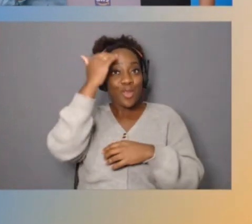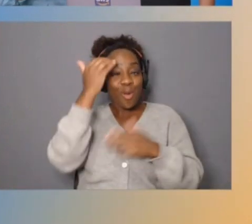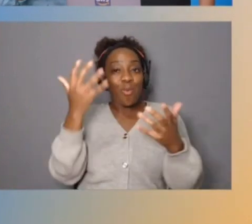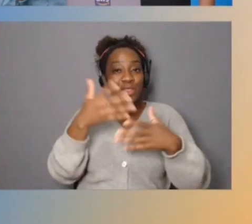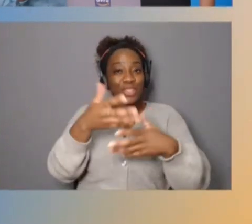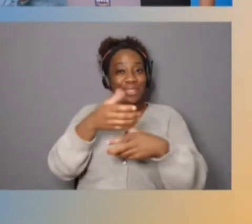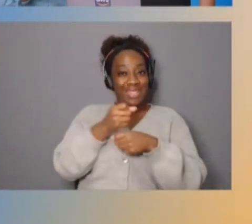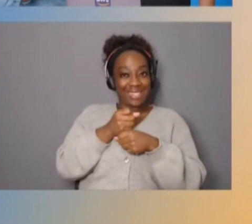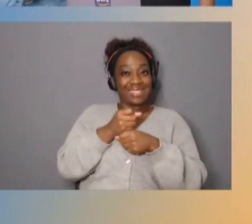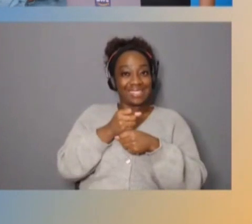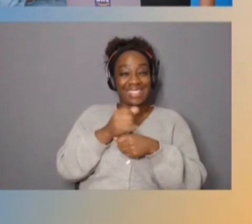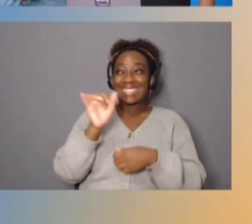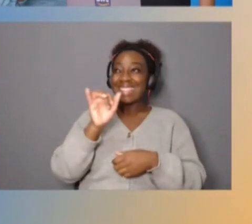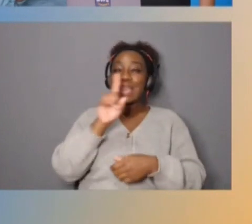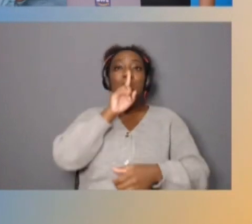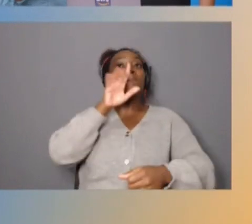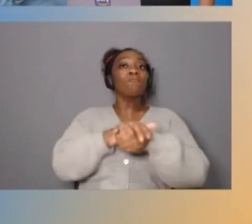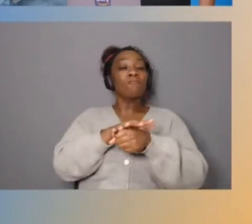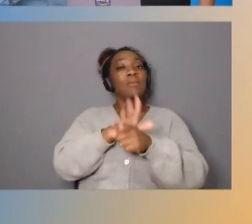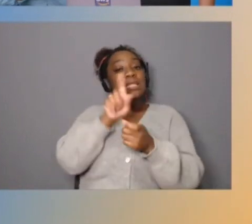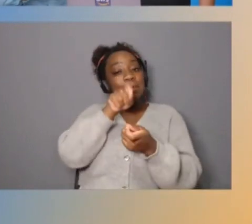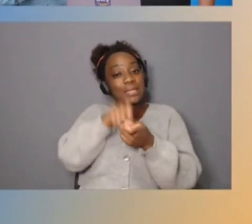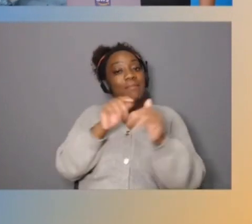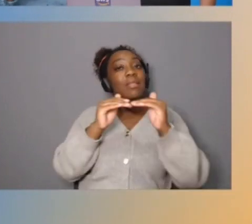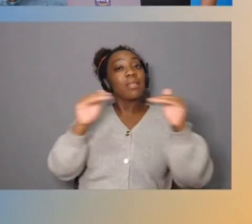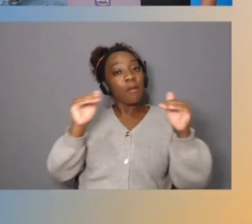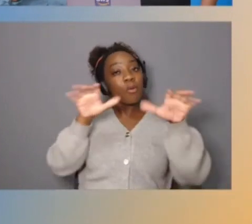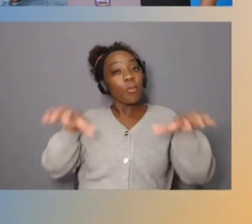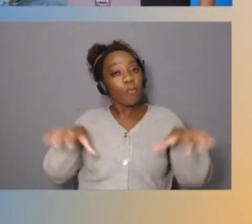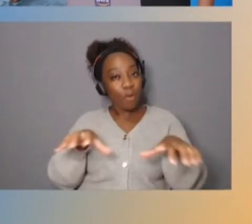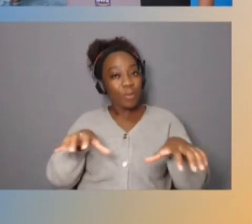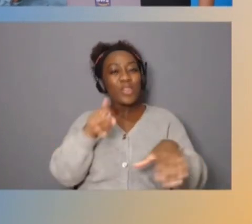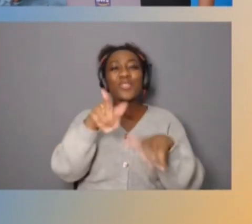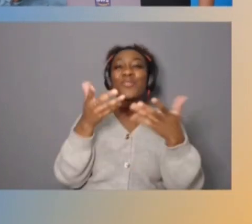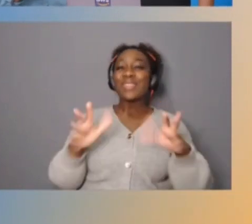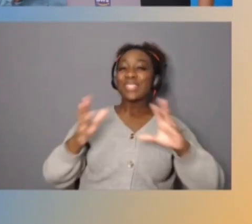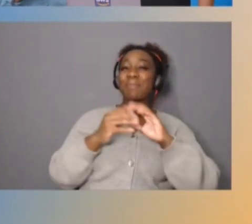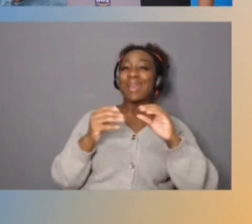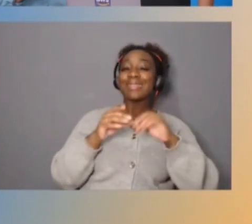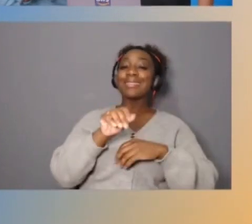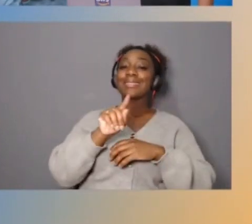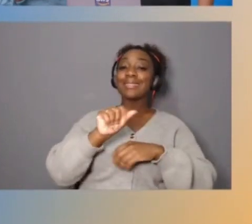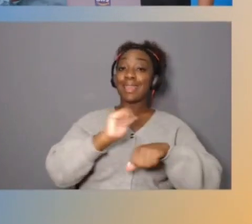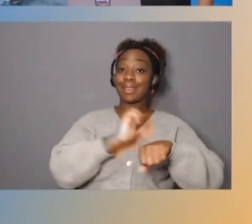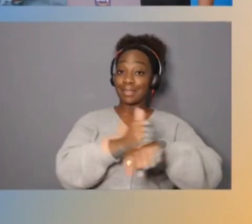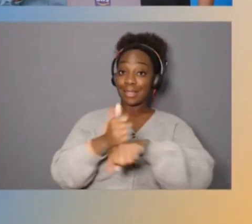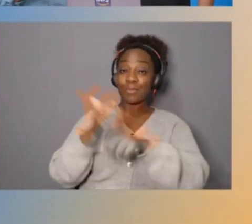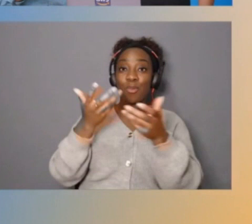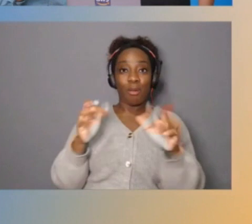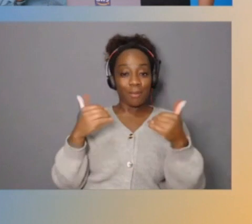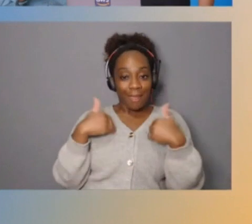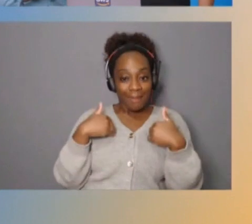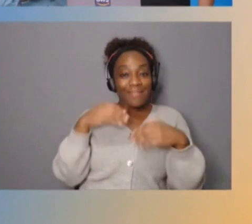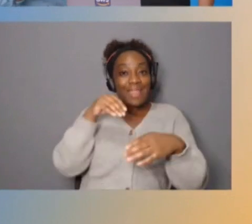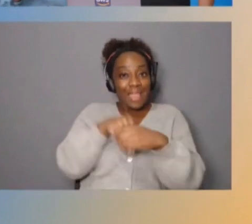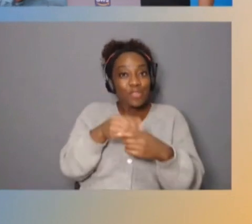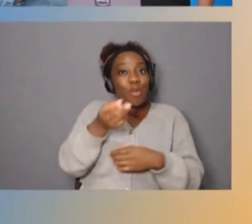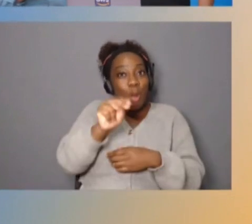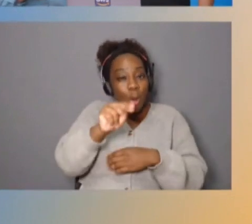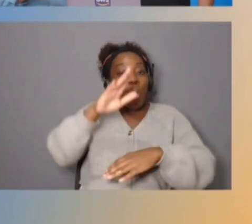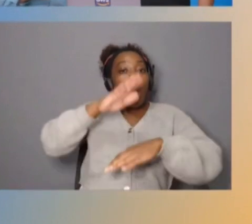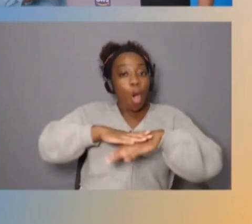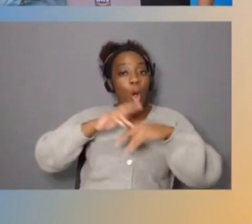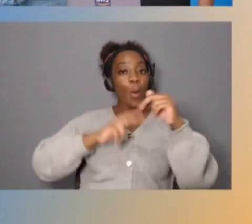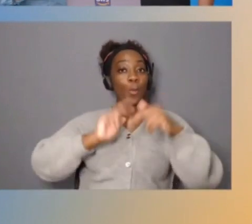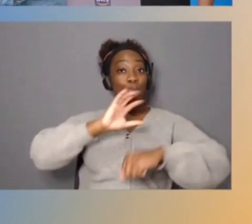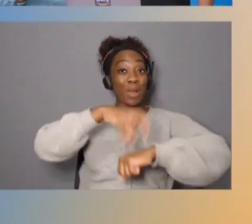guaranteed a certain level of performance. And you mentioned, this data setup that you may have in your own on-premise may not be able to keep up with